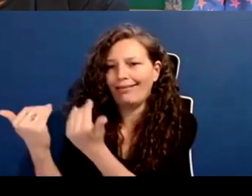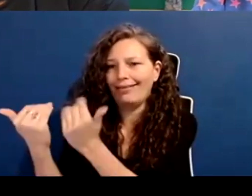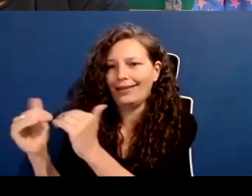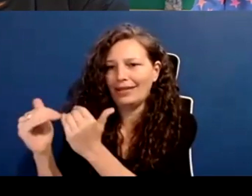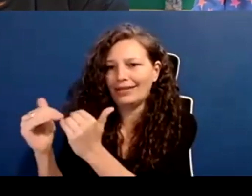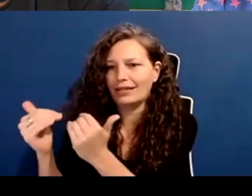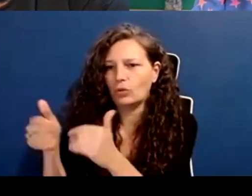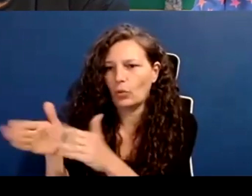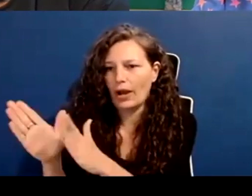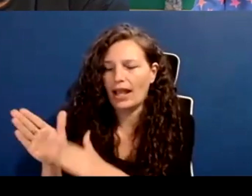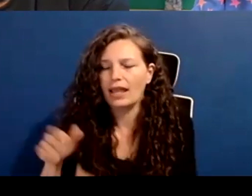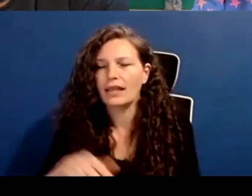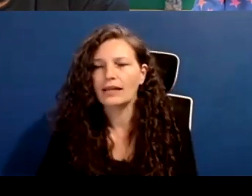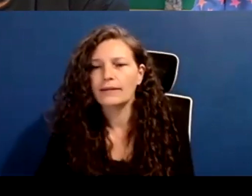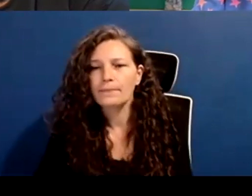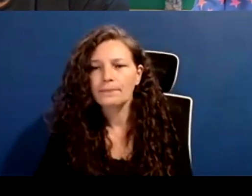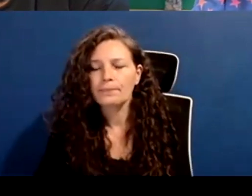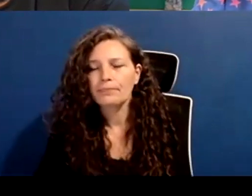I talk about